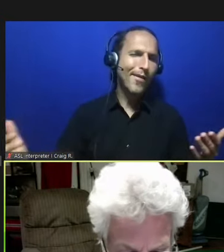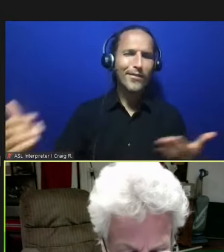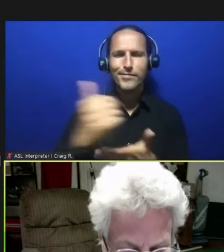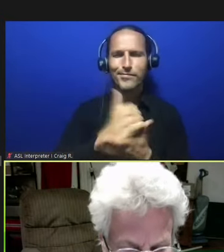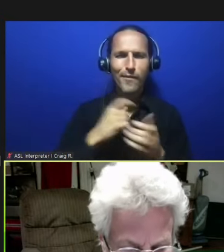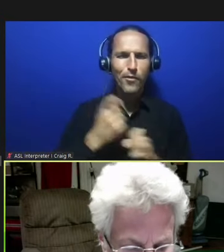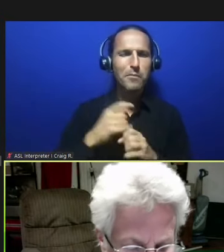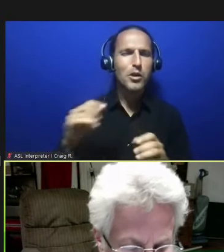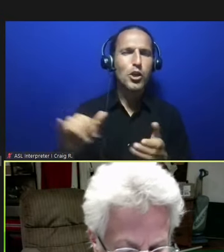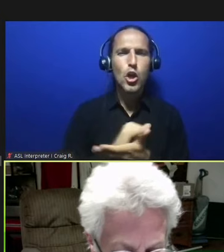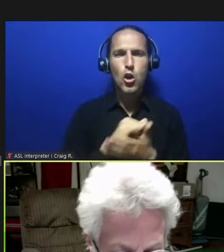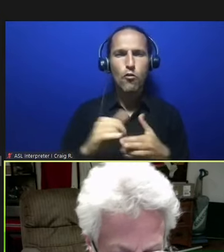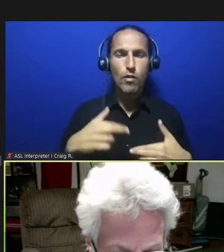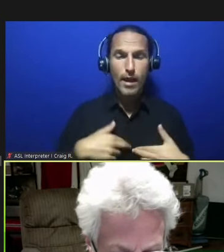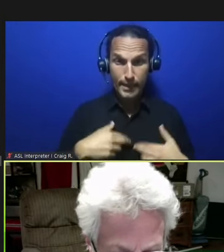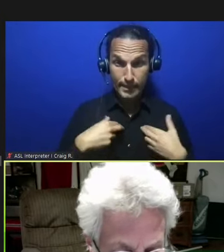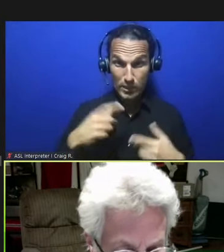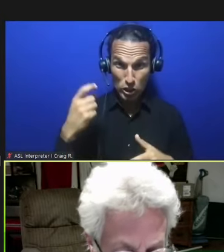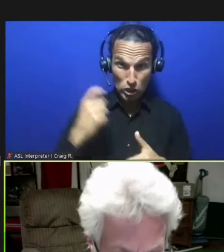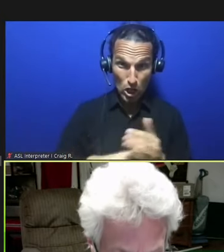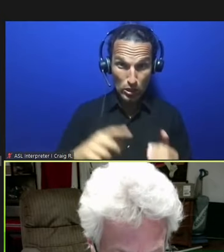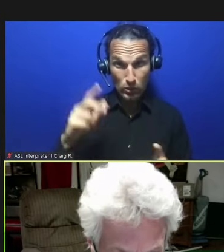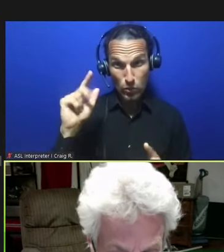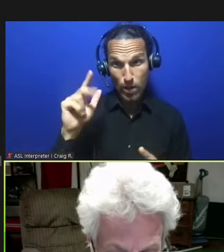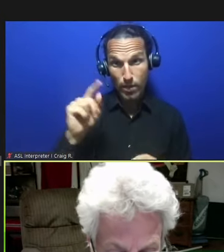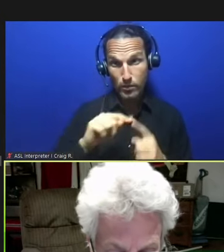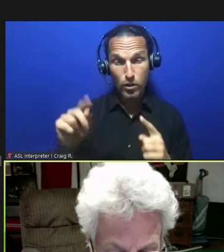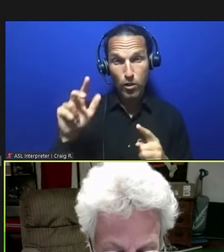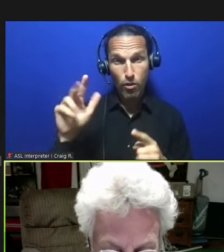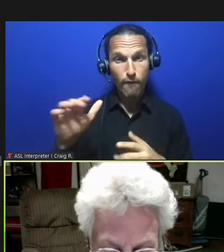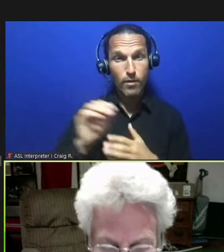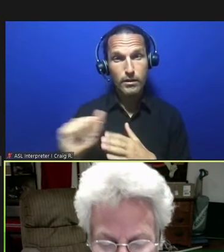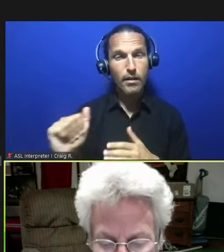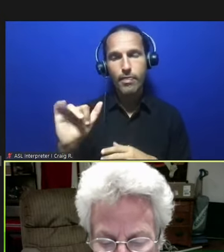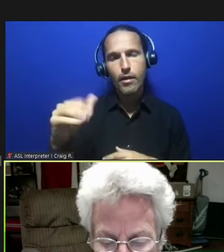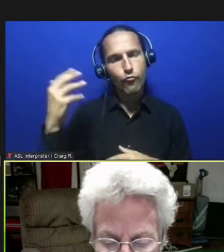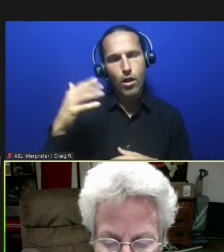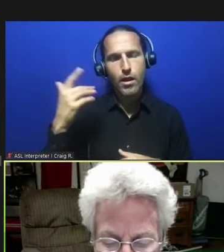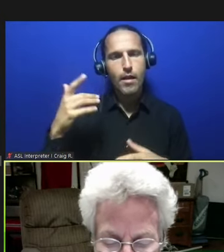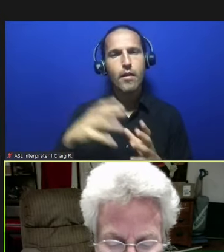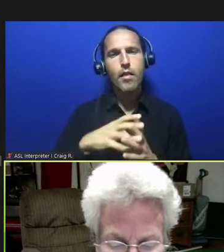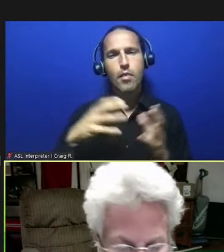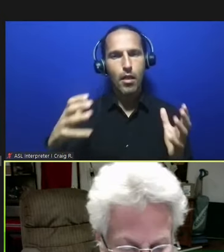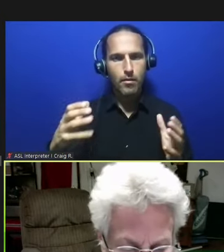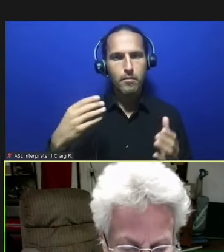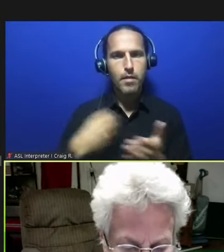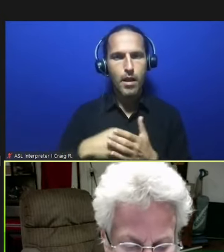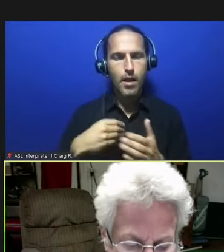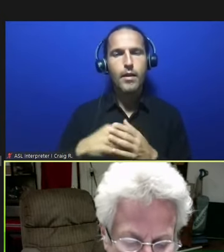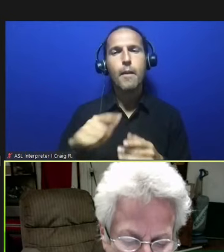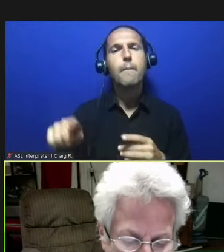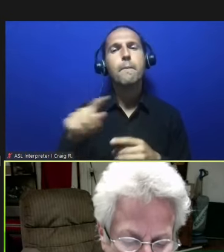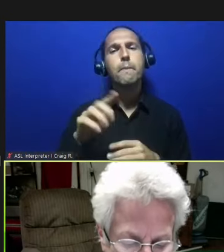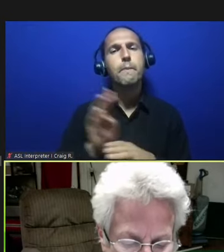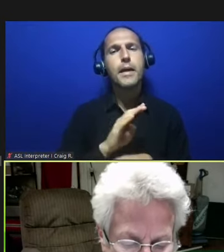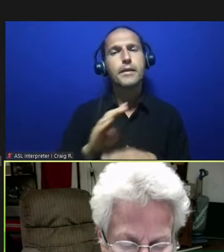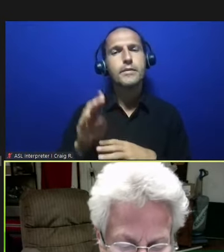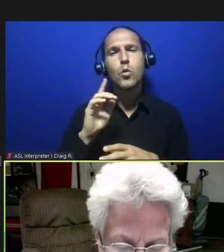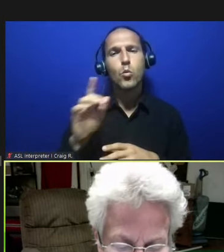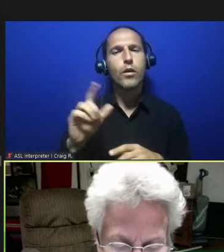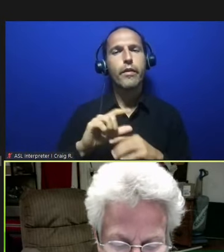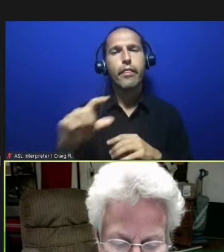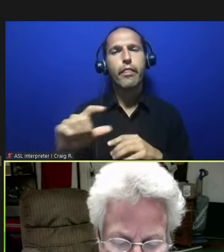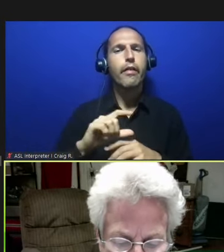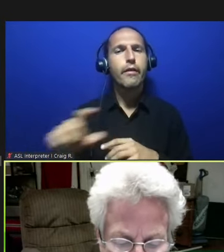residents. Charging $23 to $35 is an outrageous amount of money, and businesses will pass these costs on to